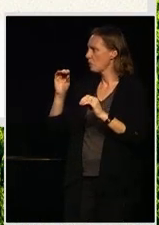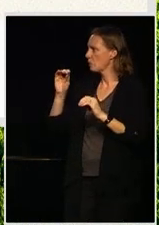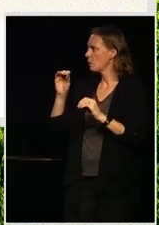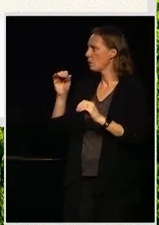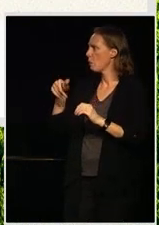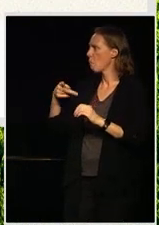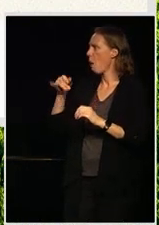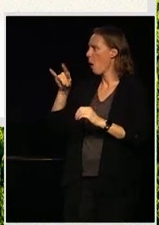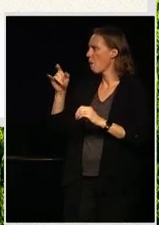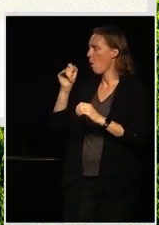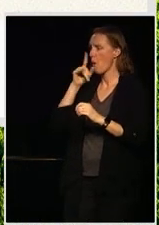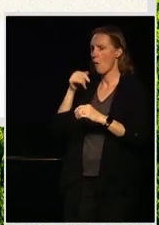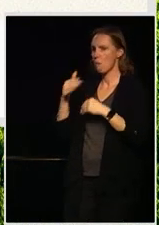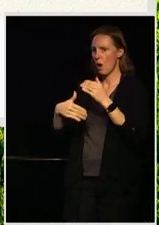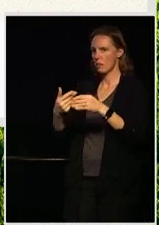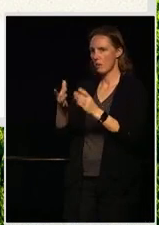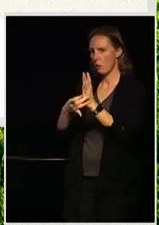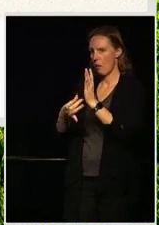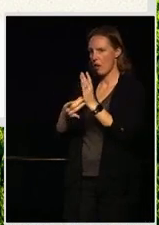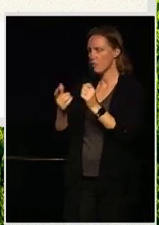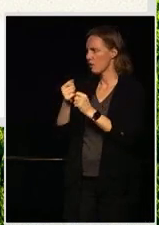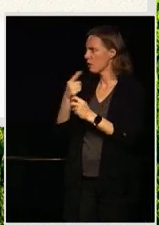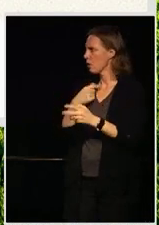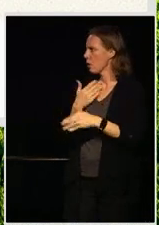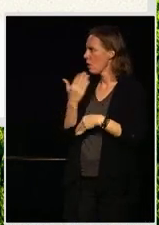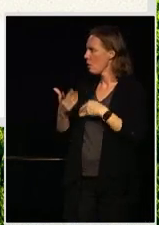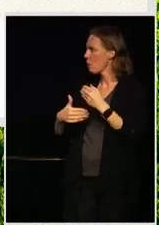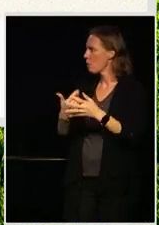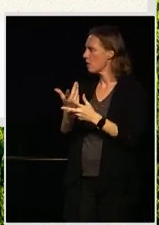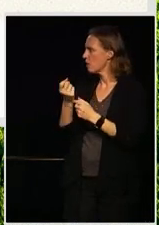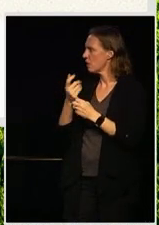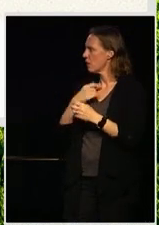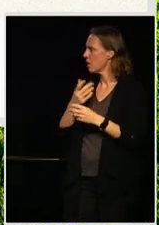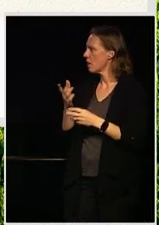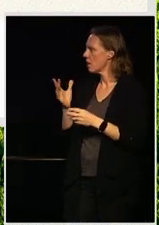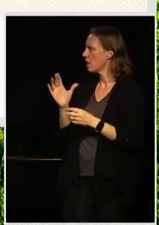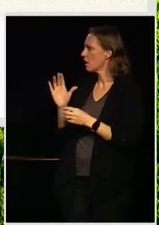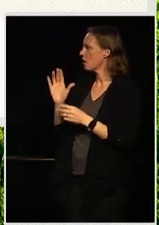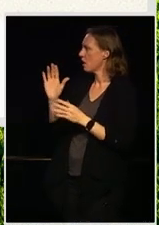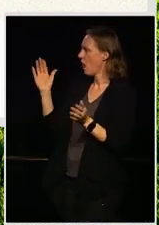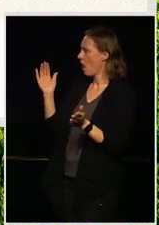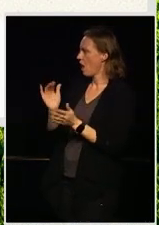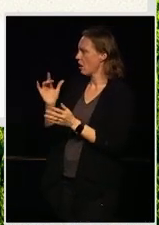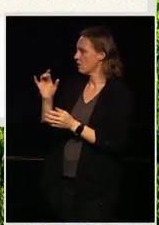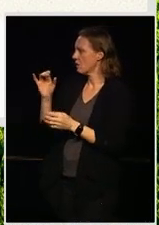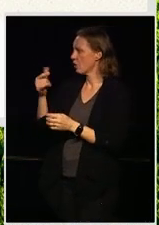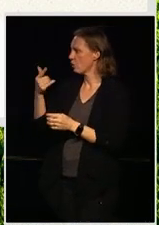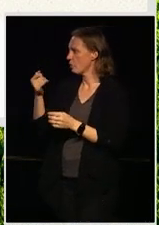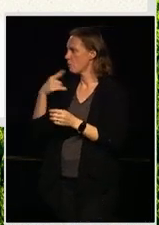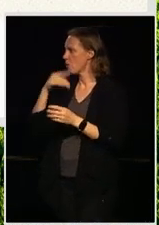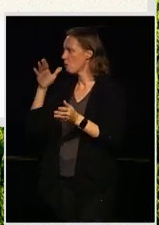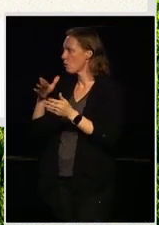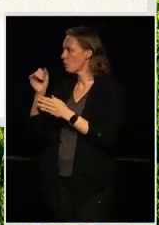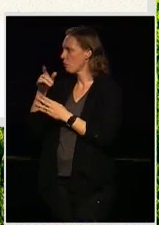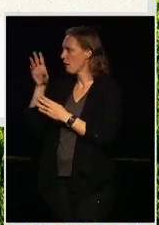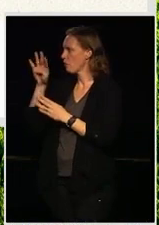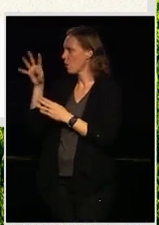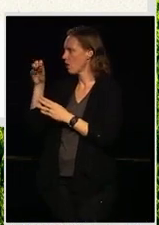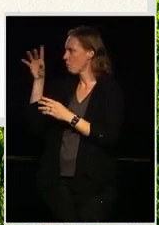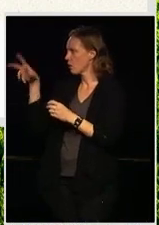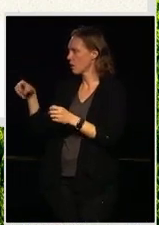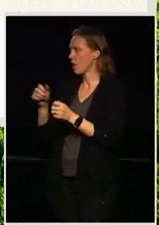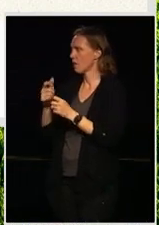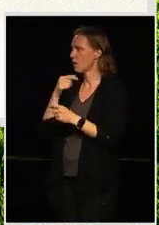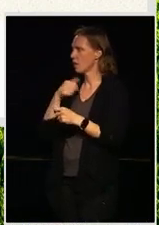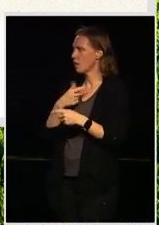and sustainable technology. Through our process, 20% CO2 emission and energy will be reduced by 40% in comparison to the